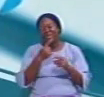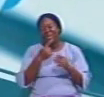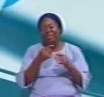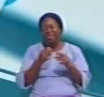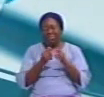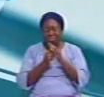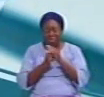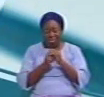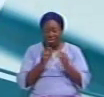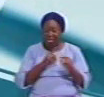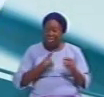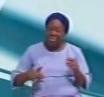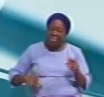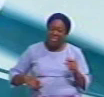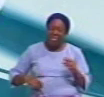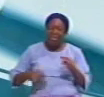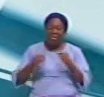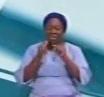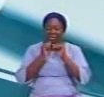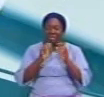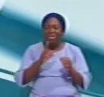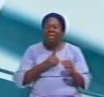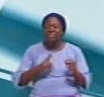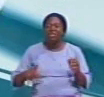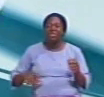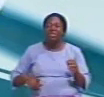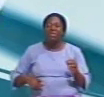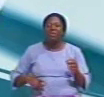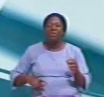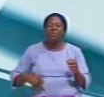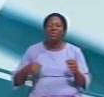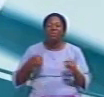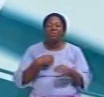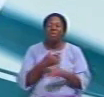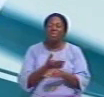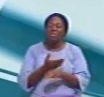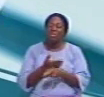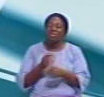Lord. Let's bless the Lord. We're appealing to all